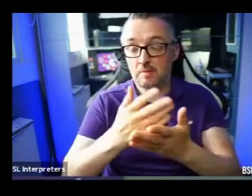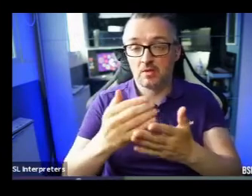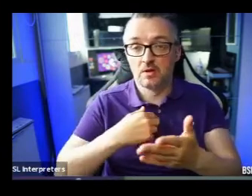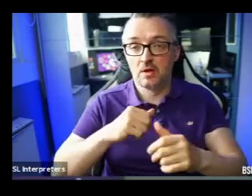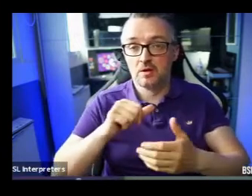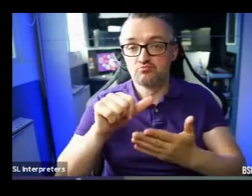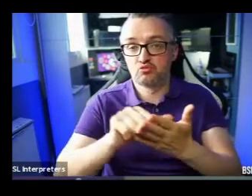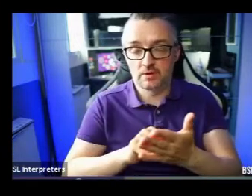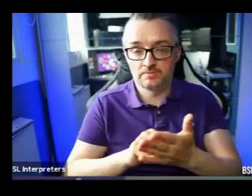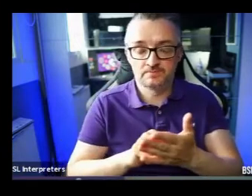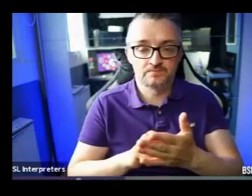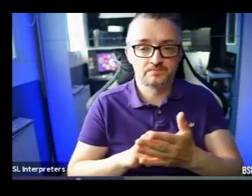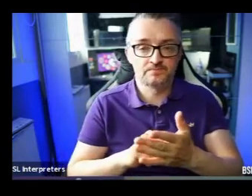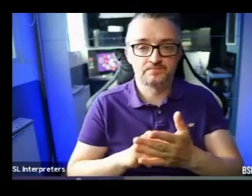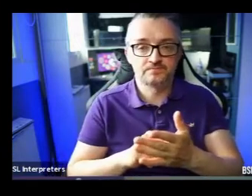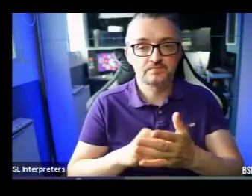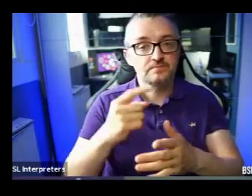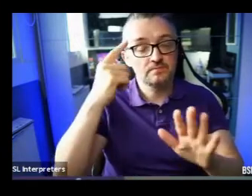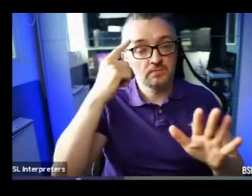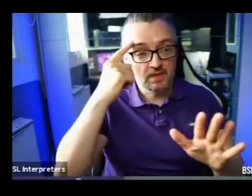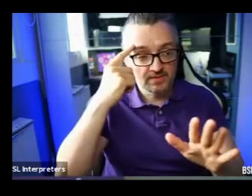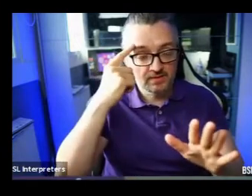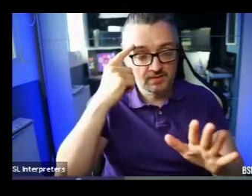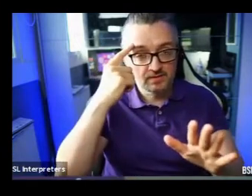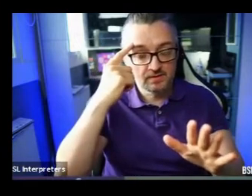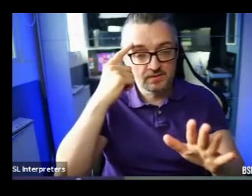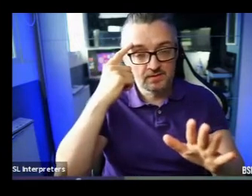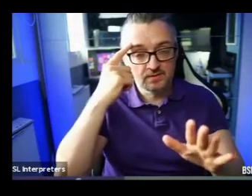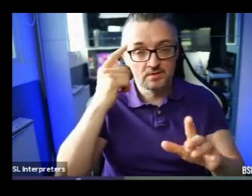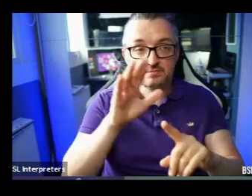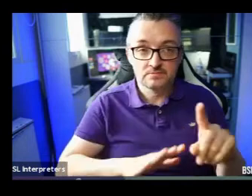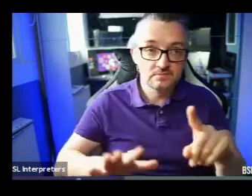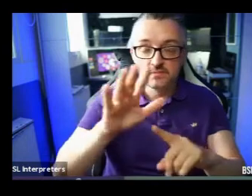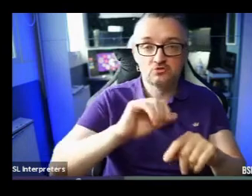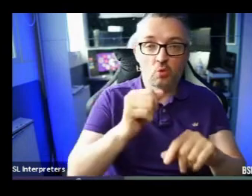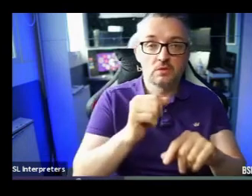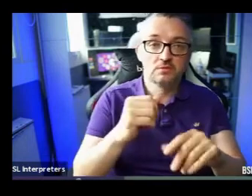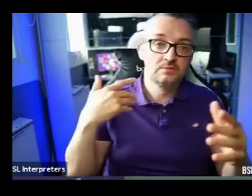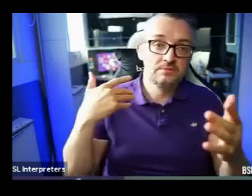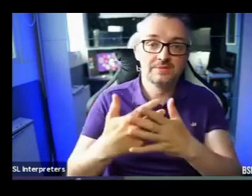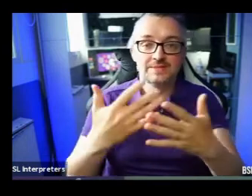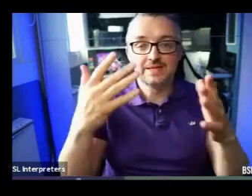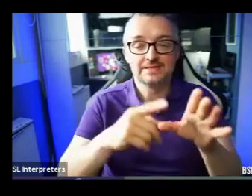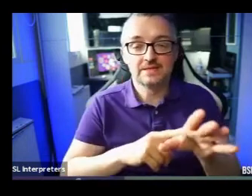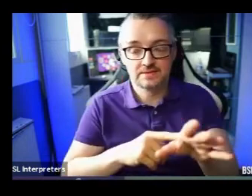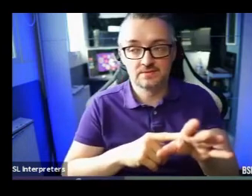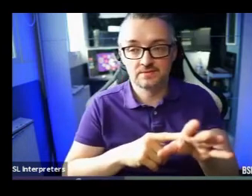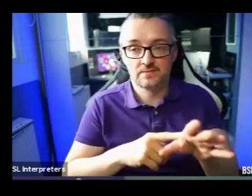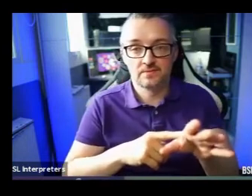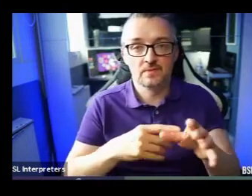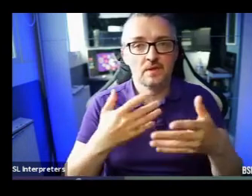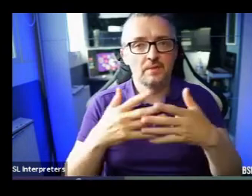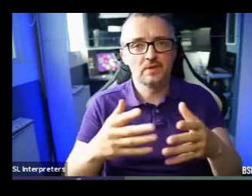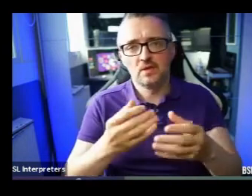run. So I think it would be fair and safe to say that across Scotland over the past 10 years, we've